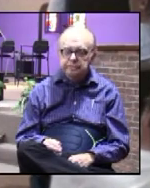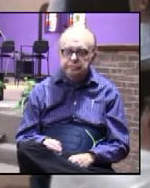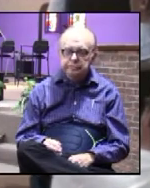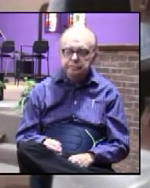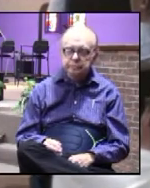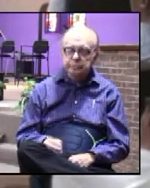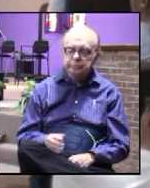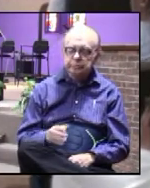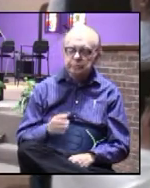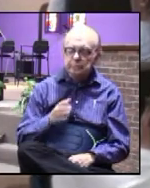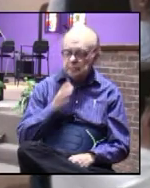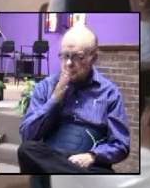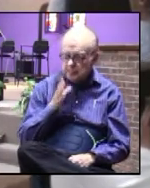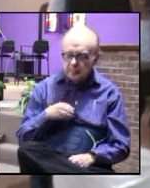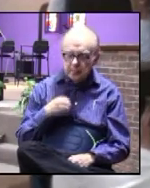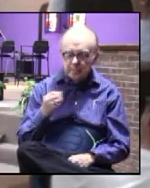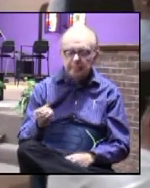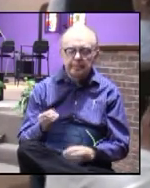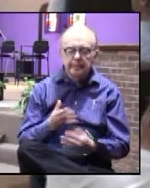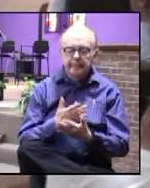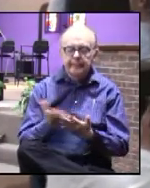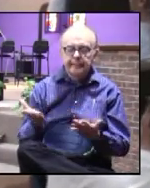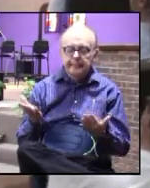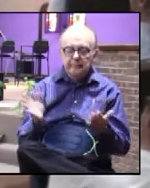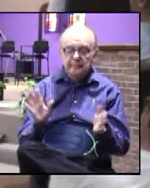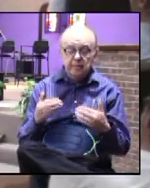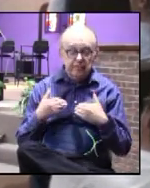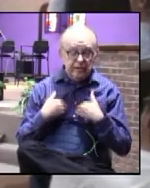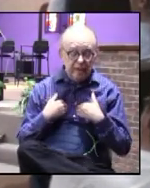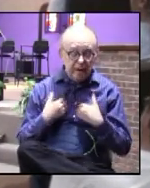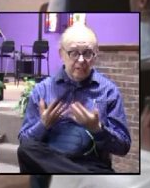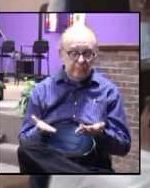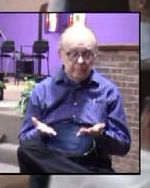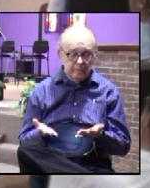She gave everything that she had